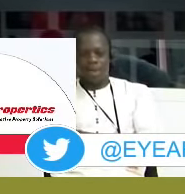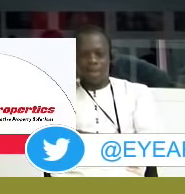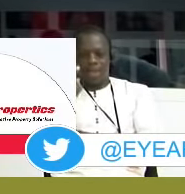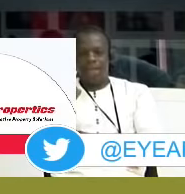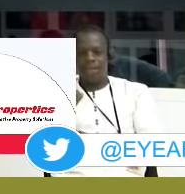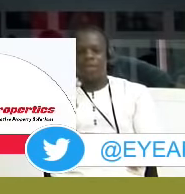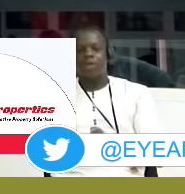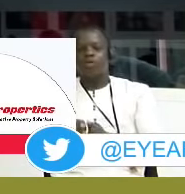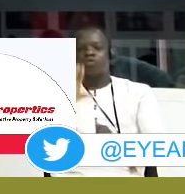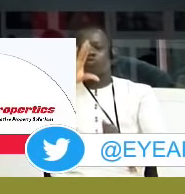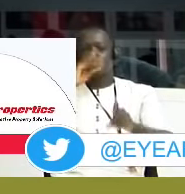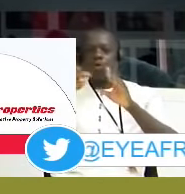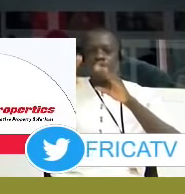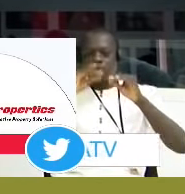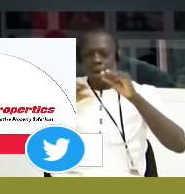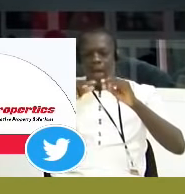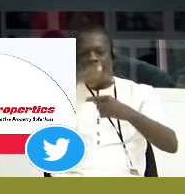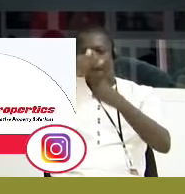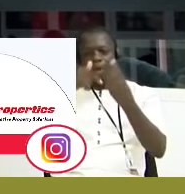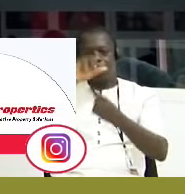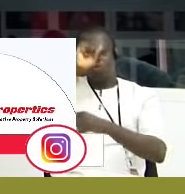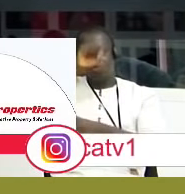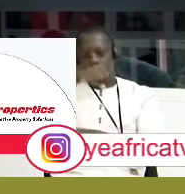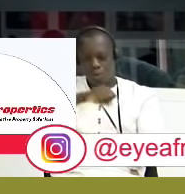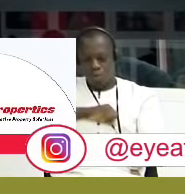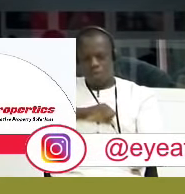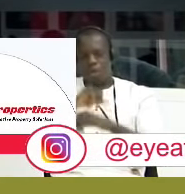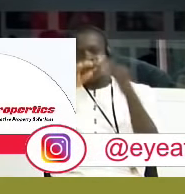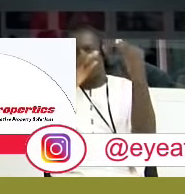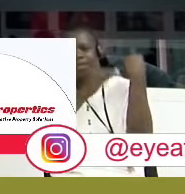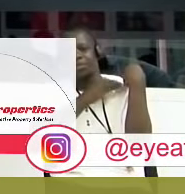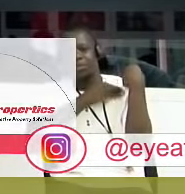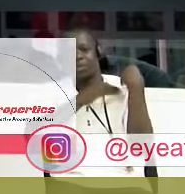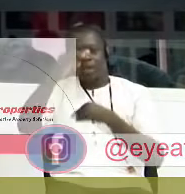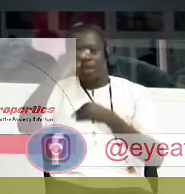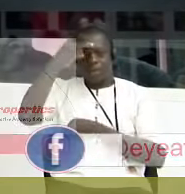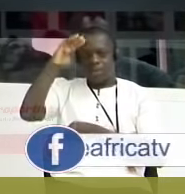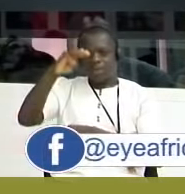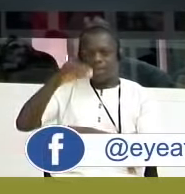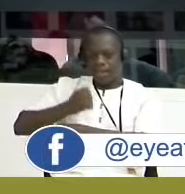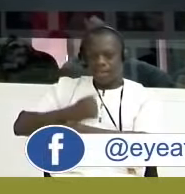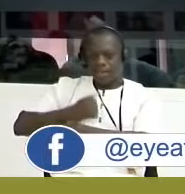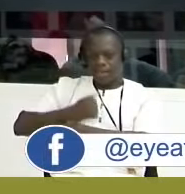talk about your responsibilities as Minister of Interior at the time. Right.